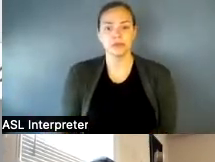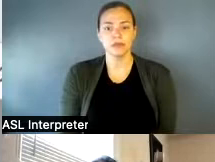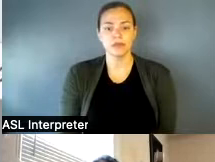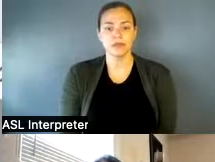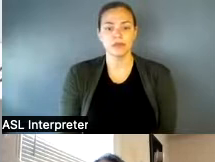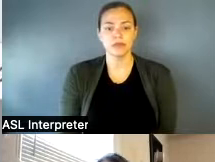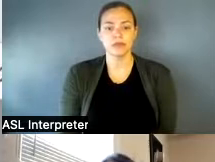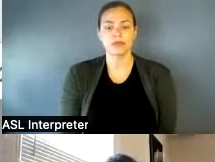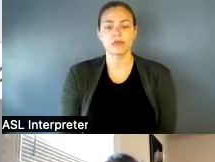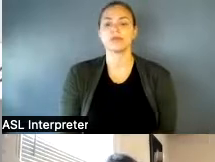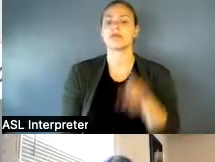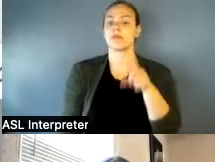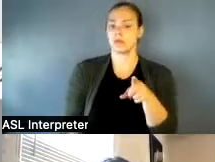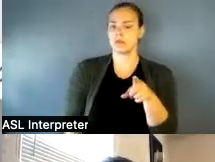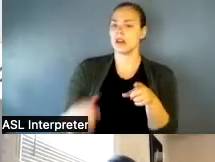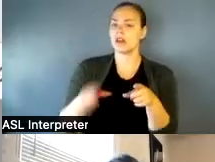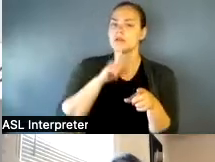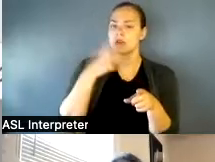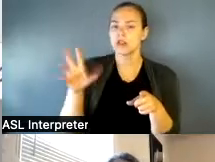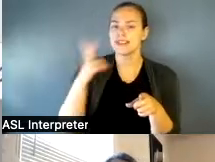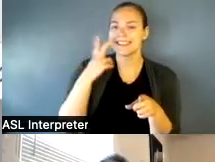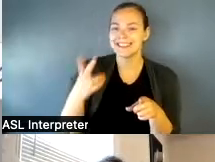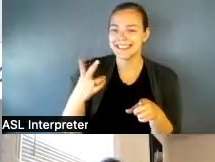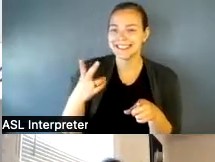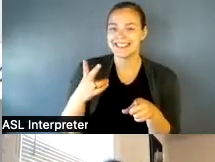And then this slide, I'm sure you saw before if you signed up for this